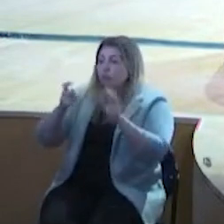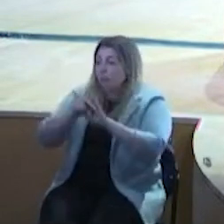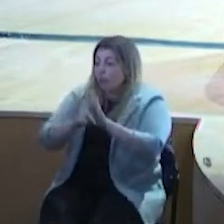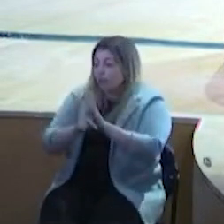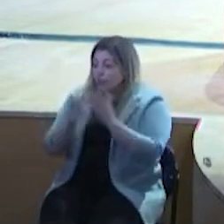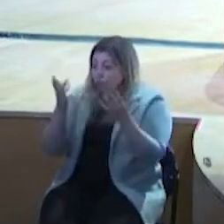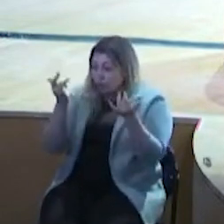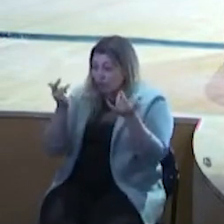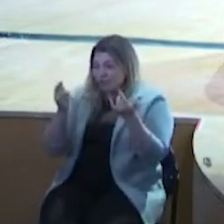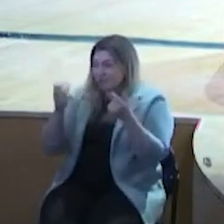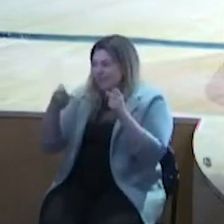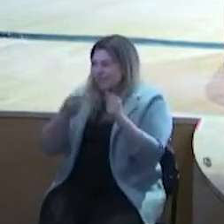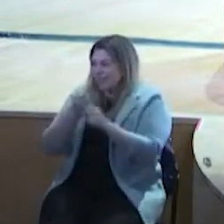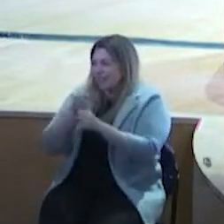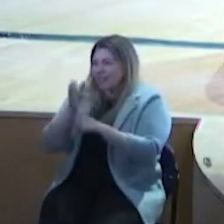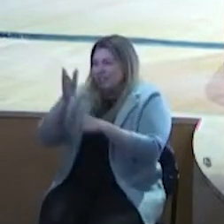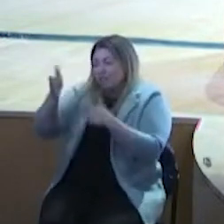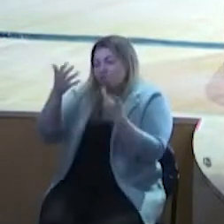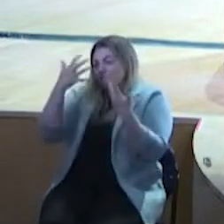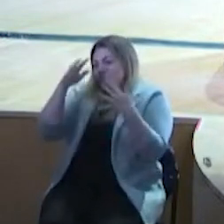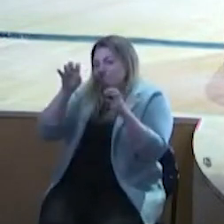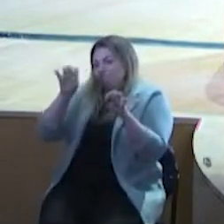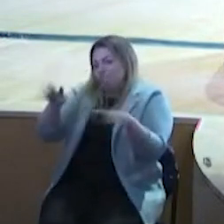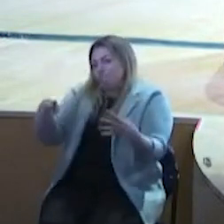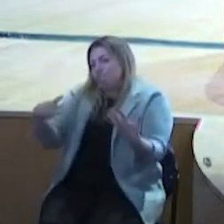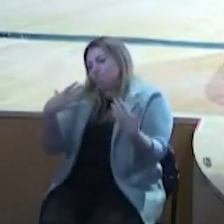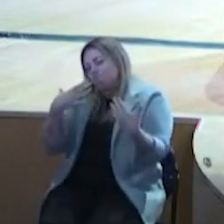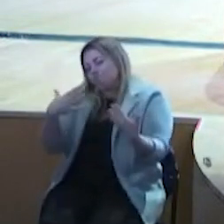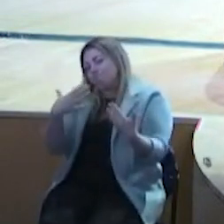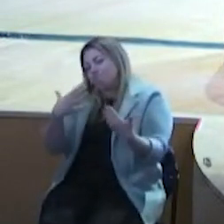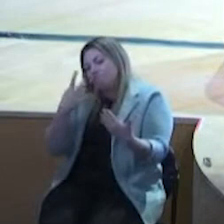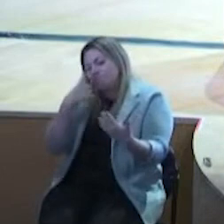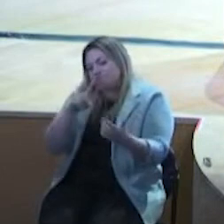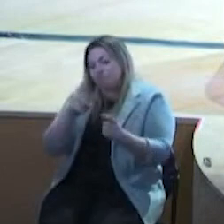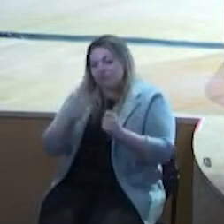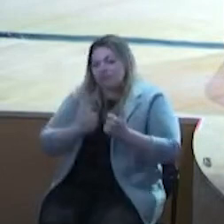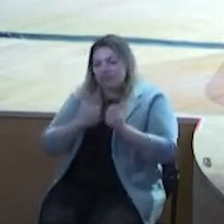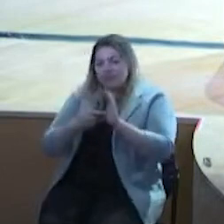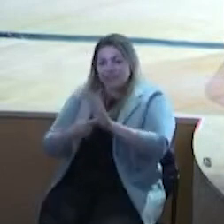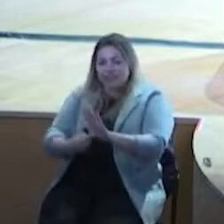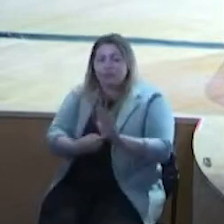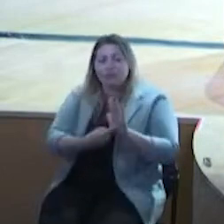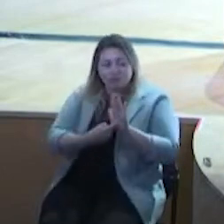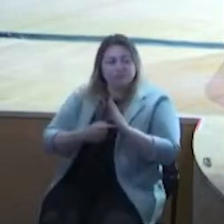looks like in 10 years, we may not know. So thank you for being a living example of that.